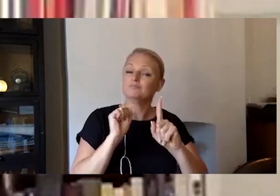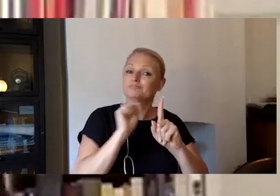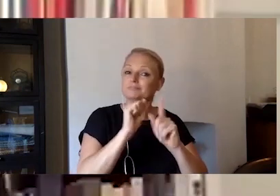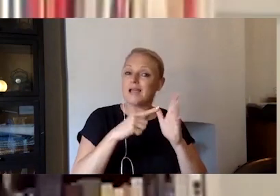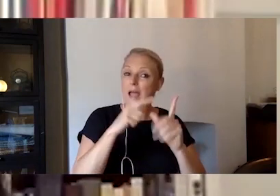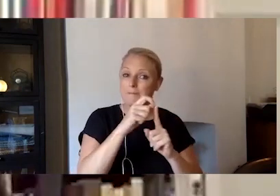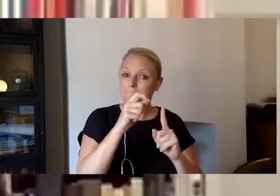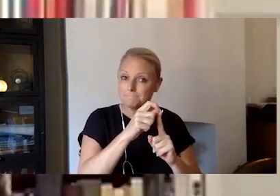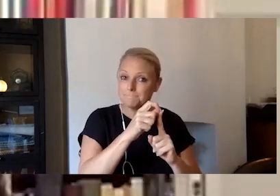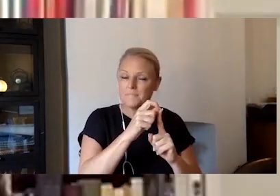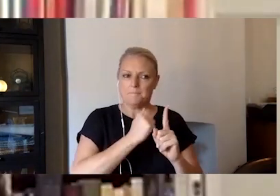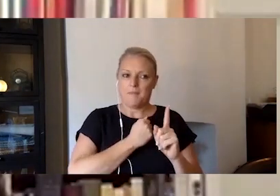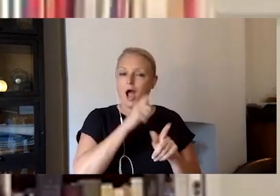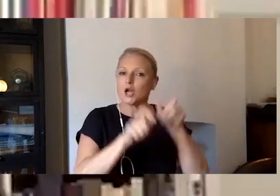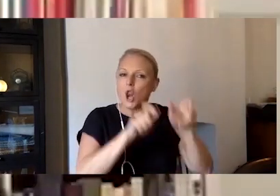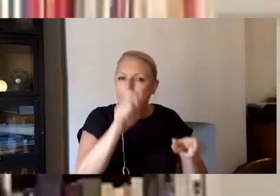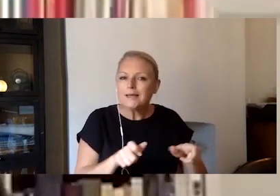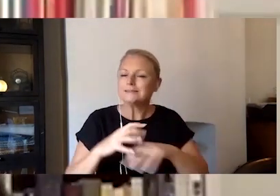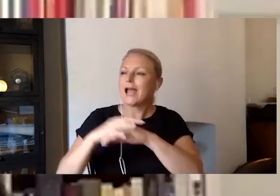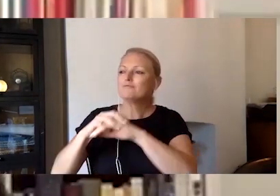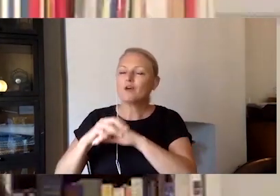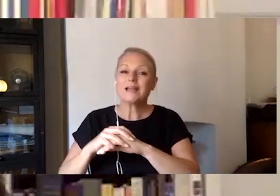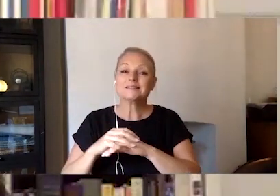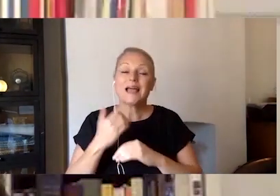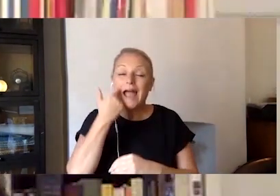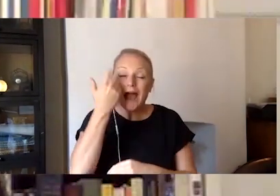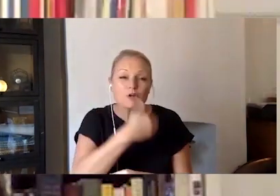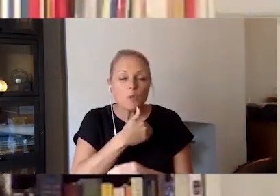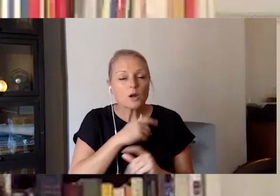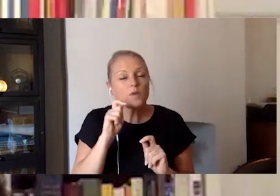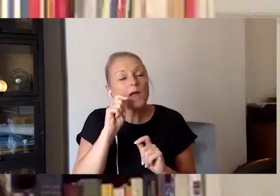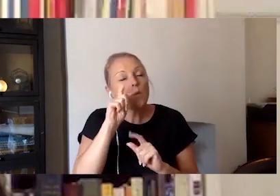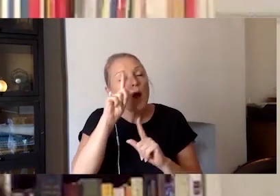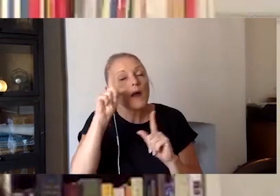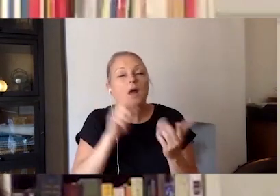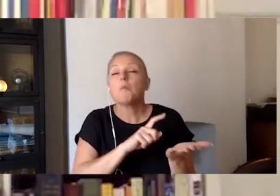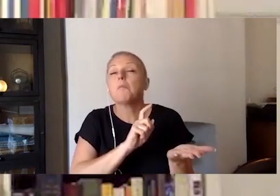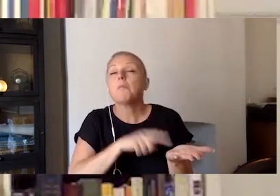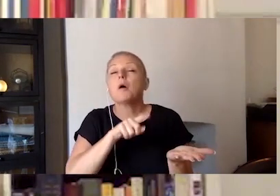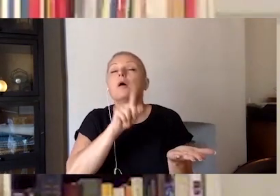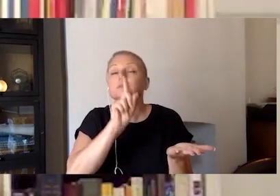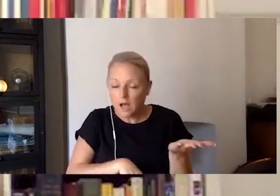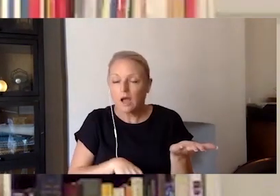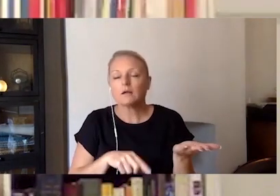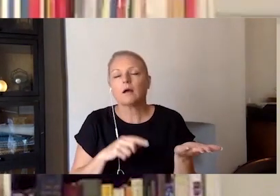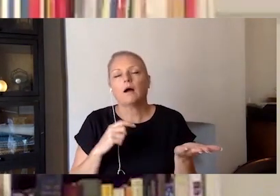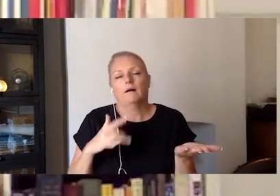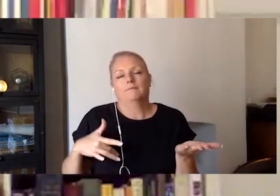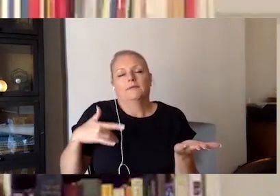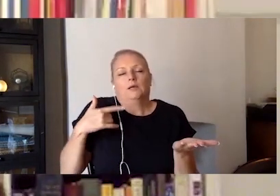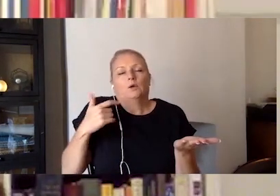clients as well as friends in the performing arts, Waking Up with Sam Harris hits the spot for many. Other mindfulness apps which are